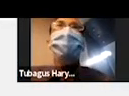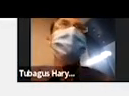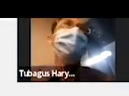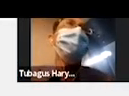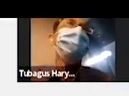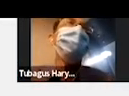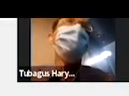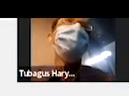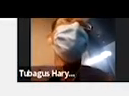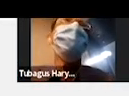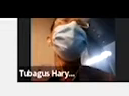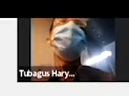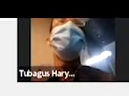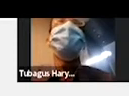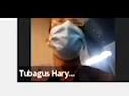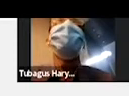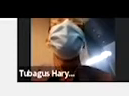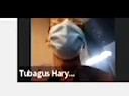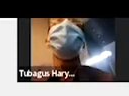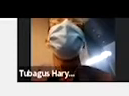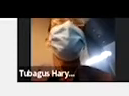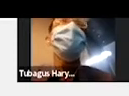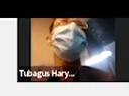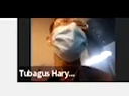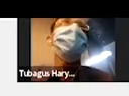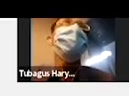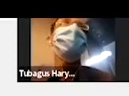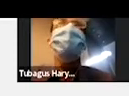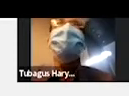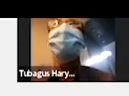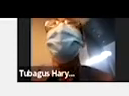Rich smeby in accurate.exe